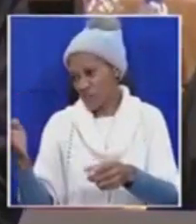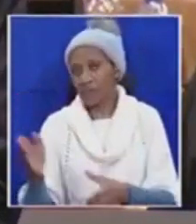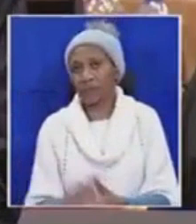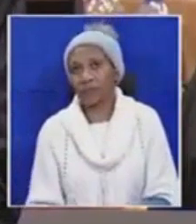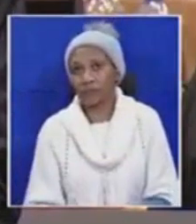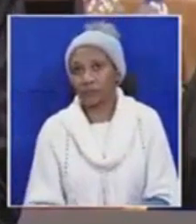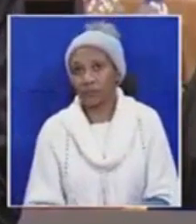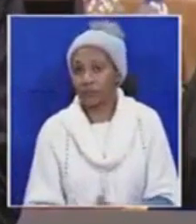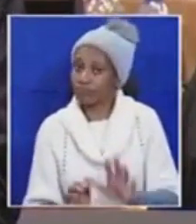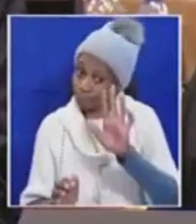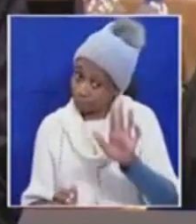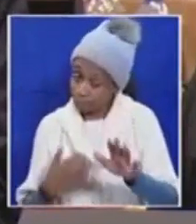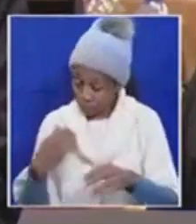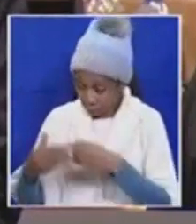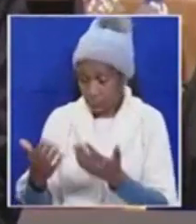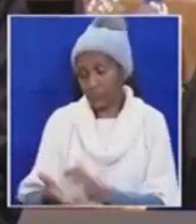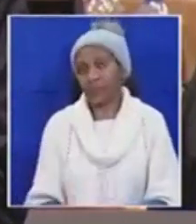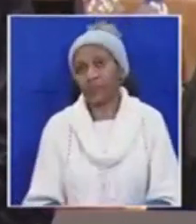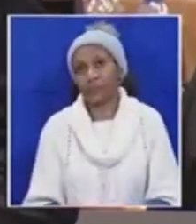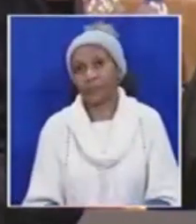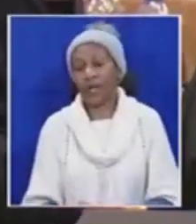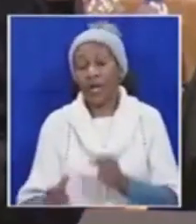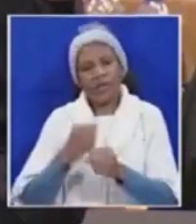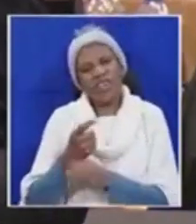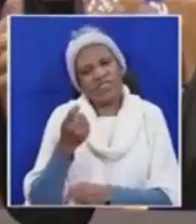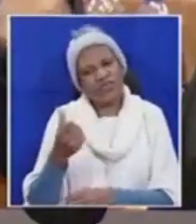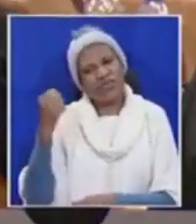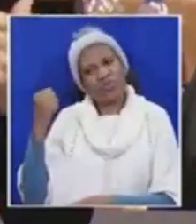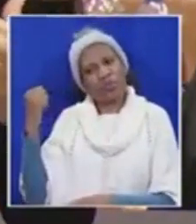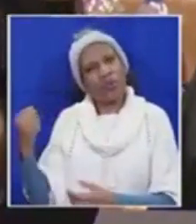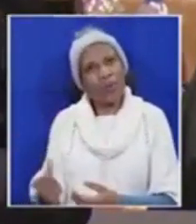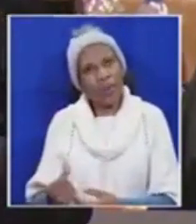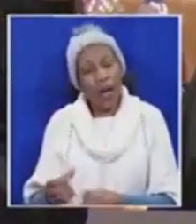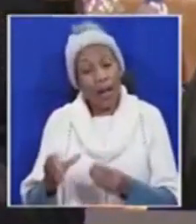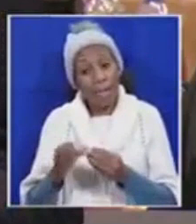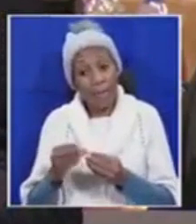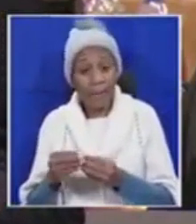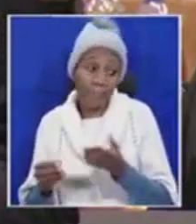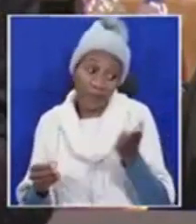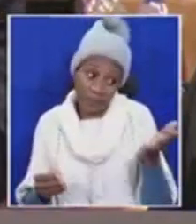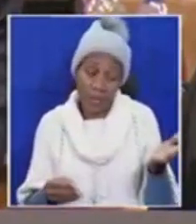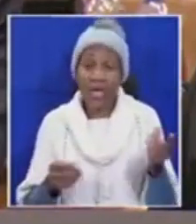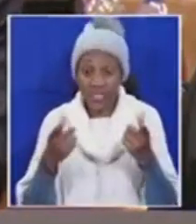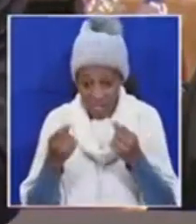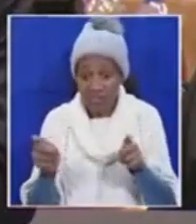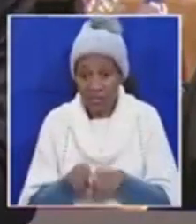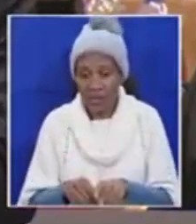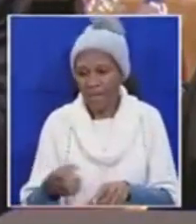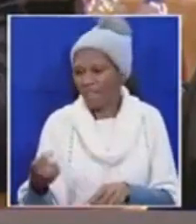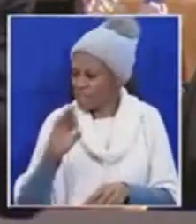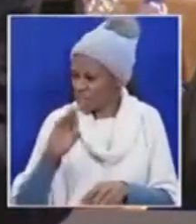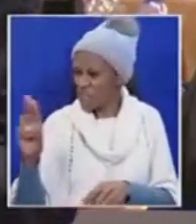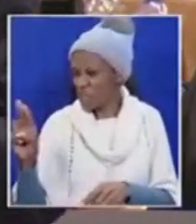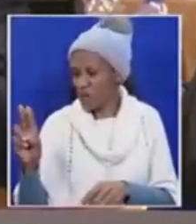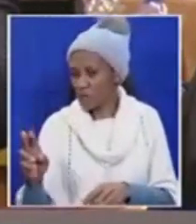I may continue, please. If you remember a few years ago, another member on this side of the House mouthed FU and owned up to it.